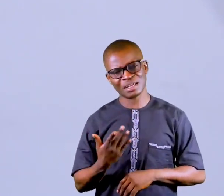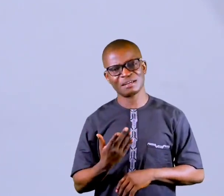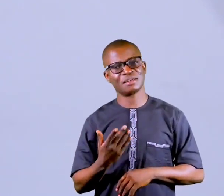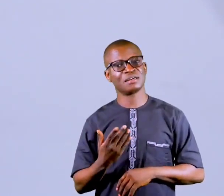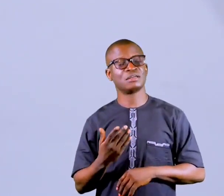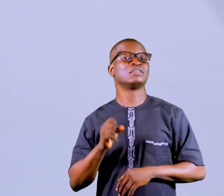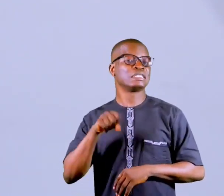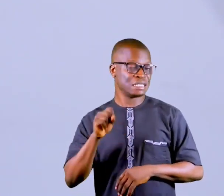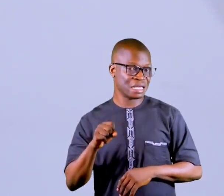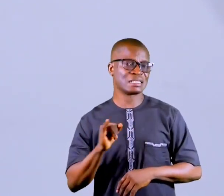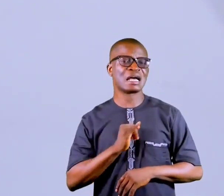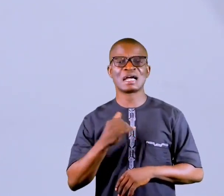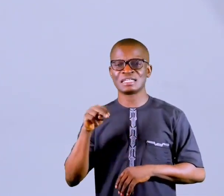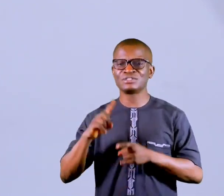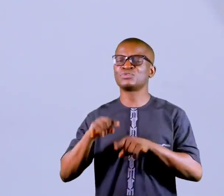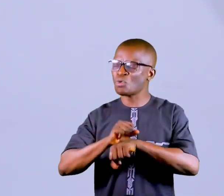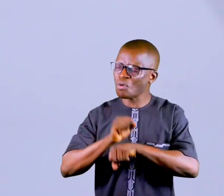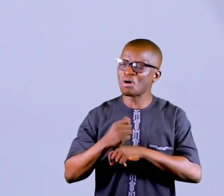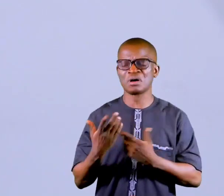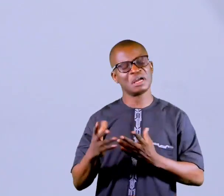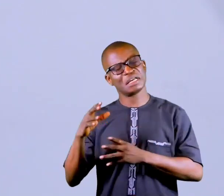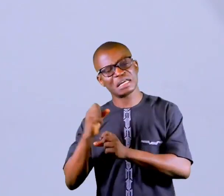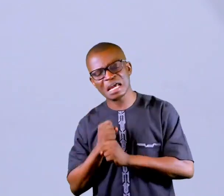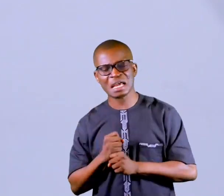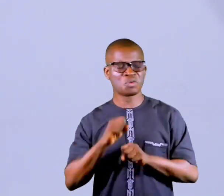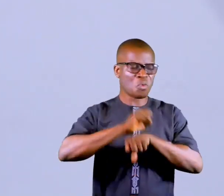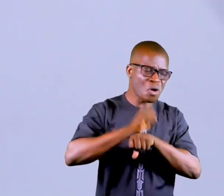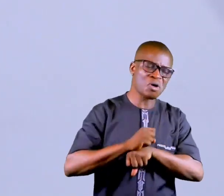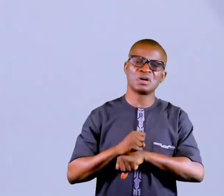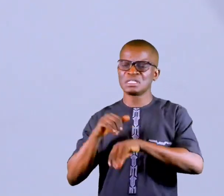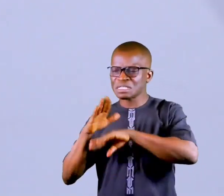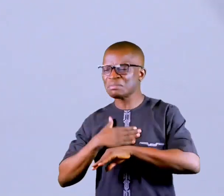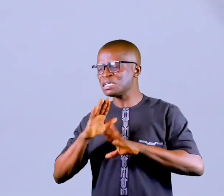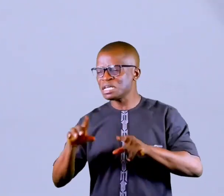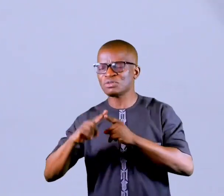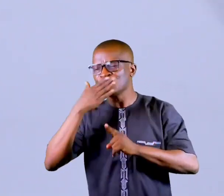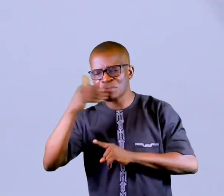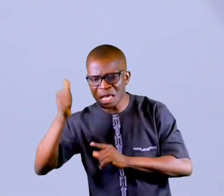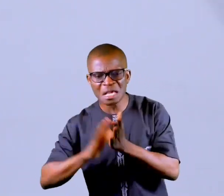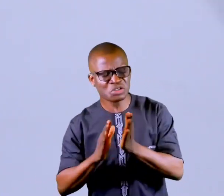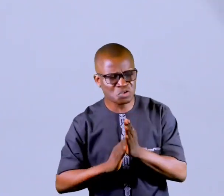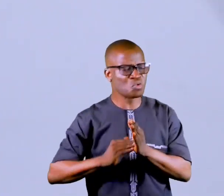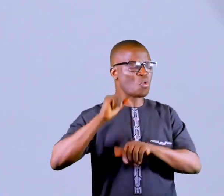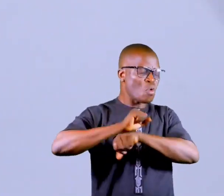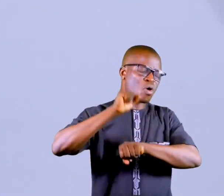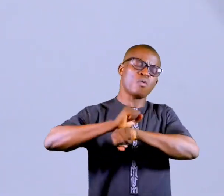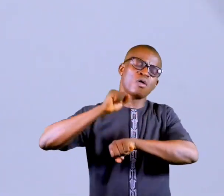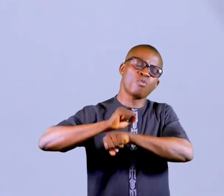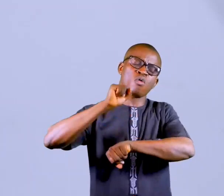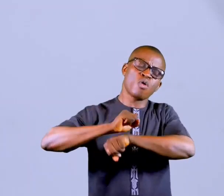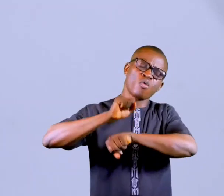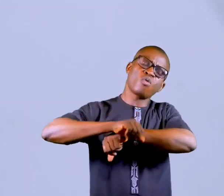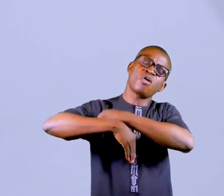in life. I need to work, maybe get a second job. I want to send them to the best of schools. I want to give them the best